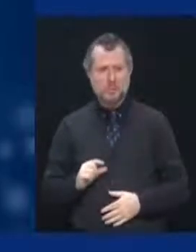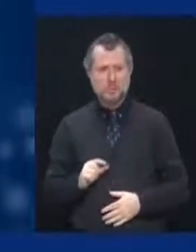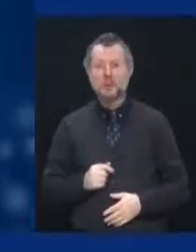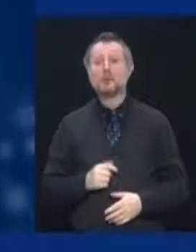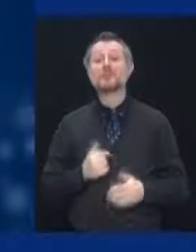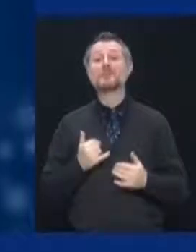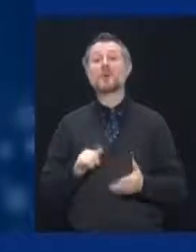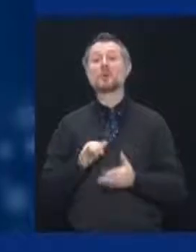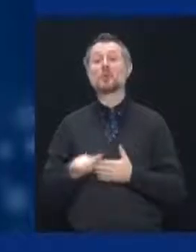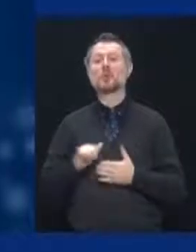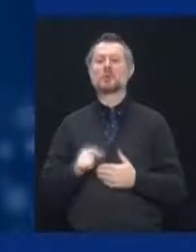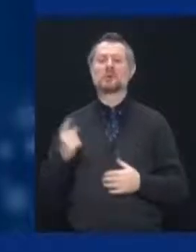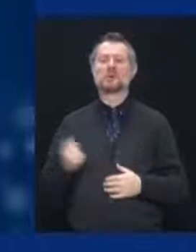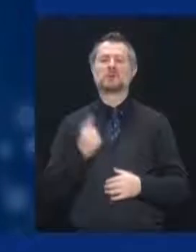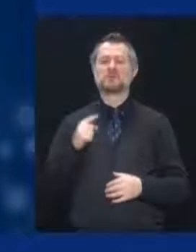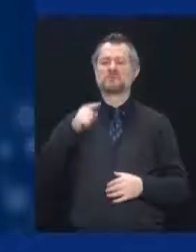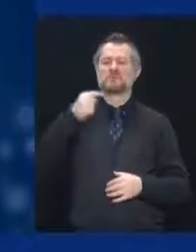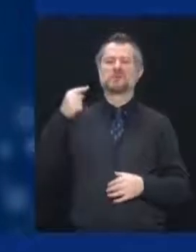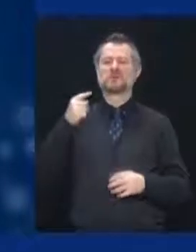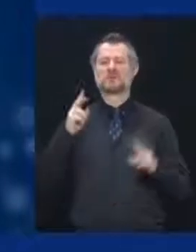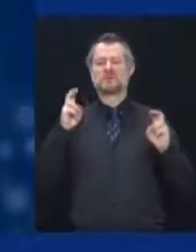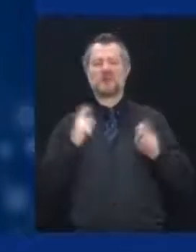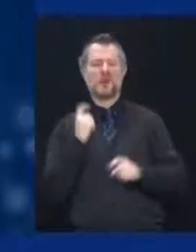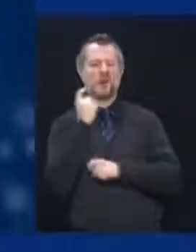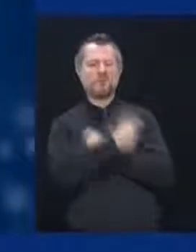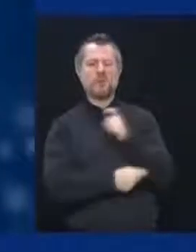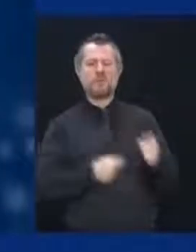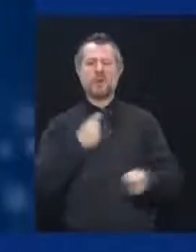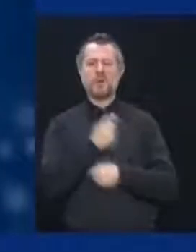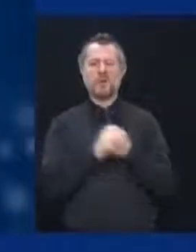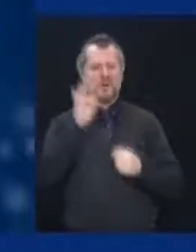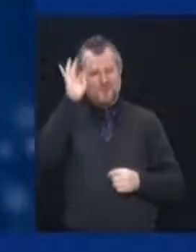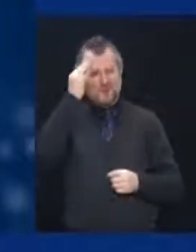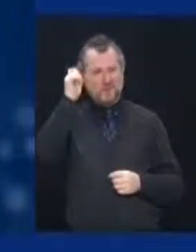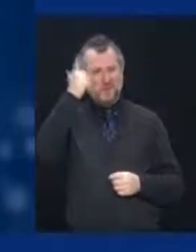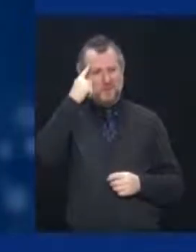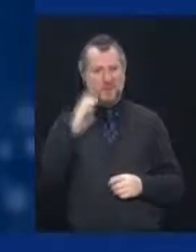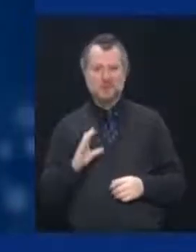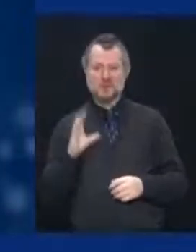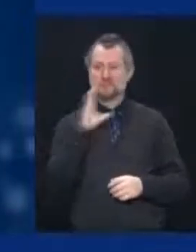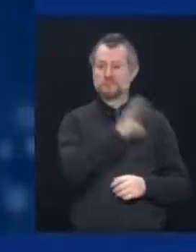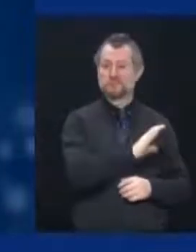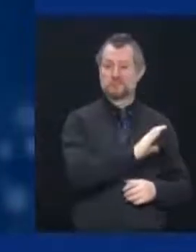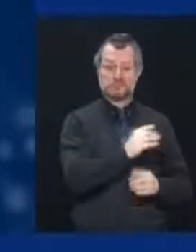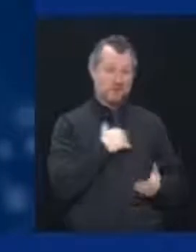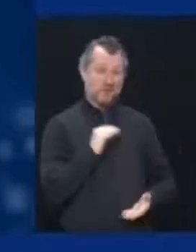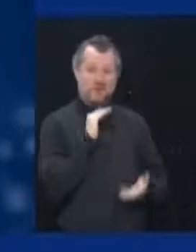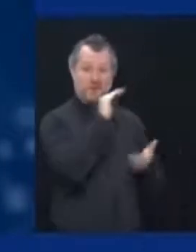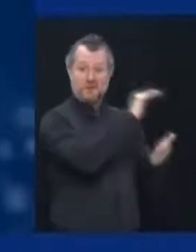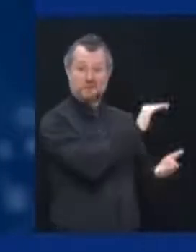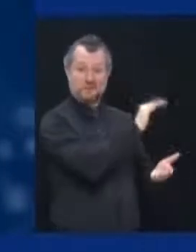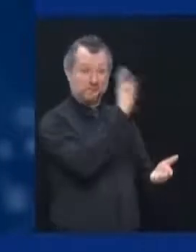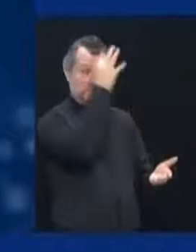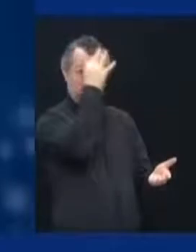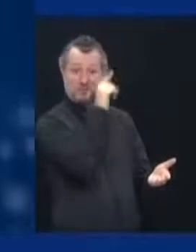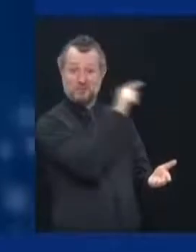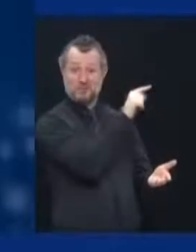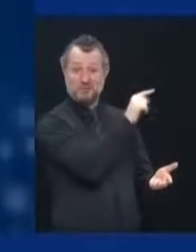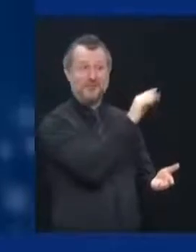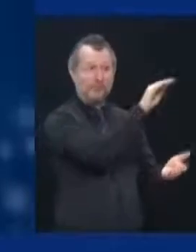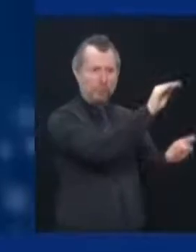the #1 donor state. We gave $1, we got less back on the dollar than any other